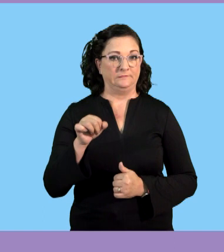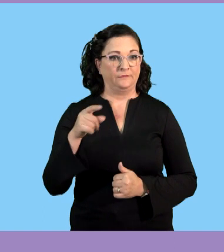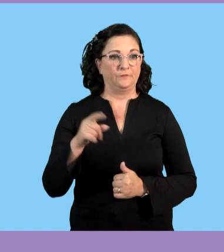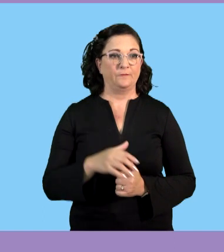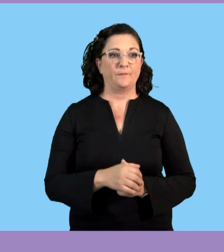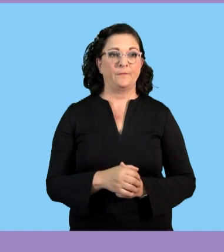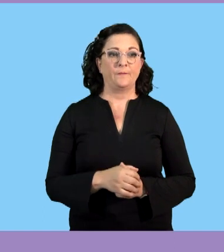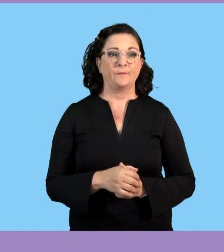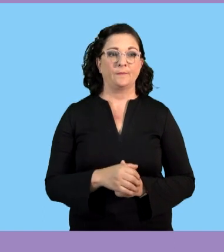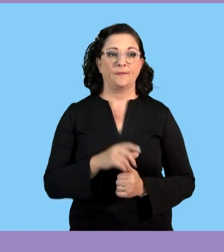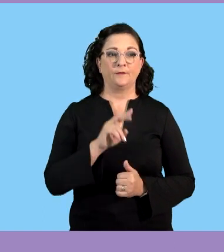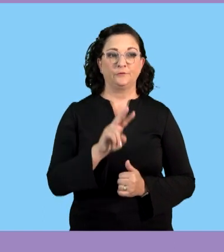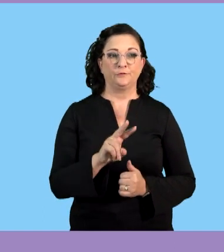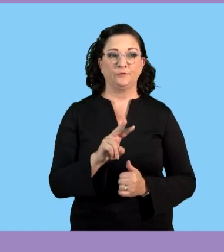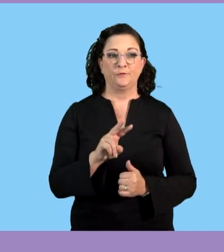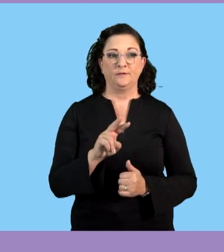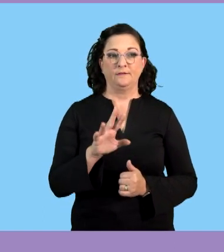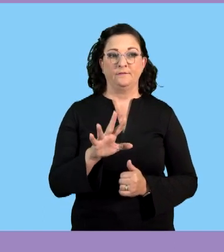Yes, we're getting